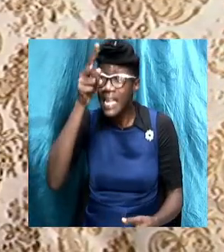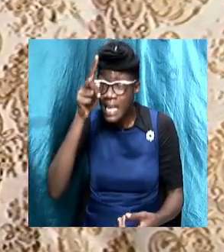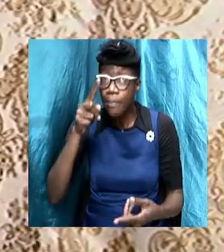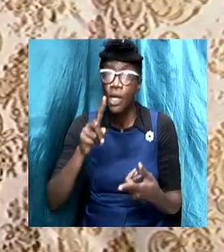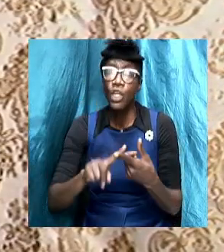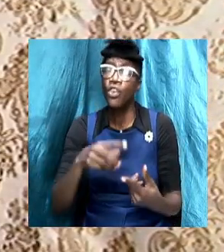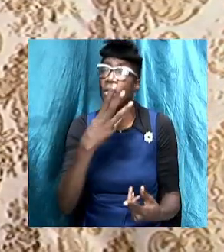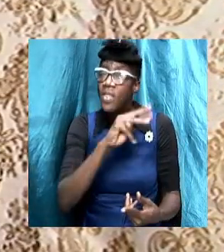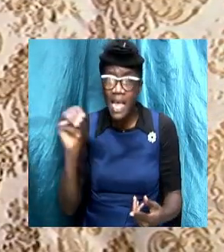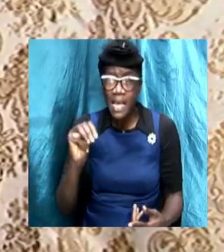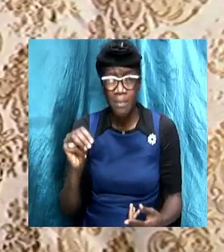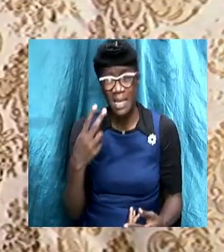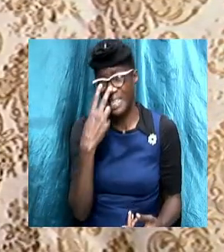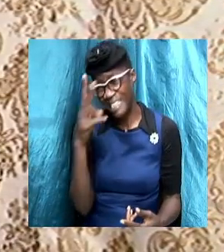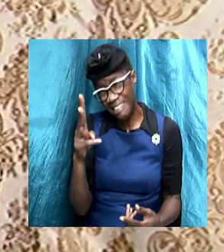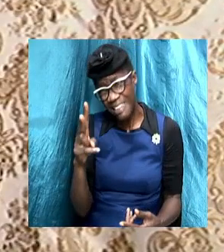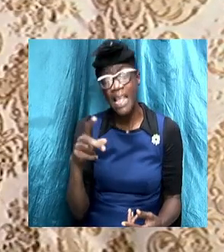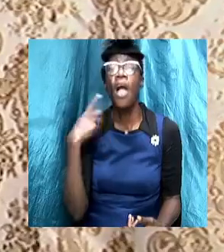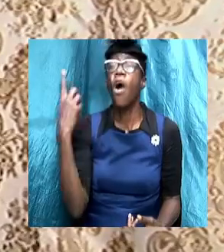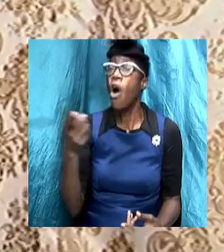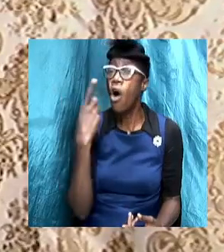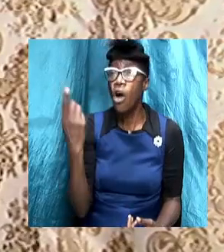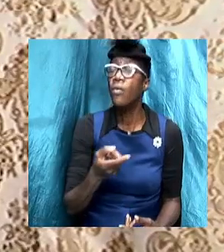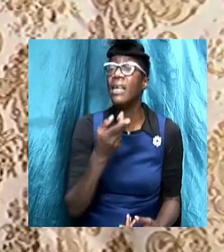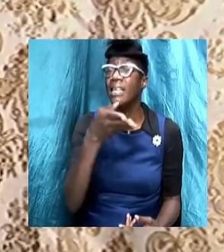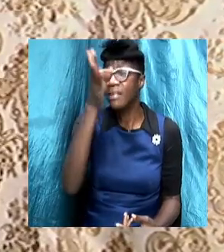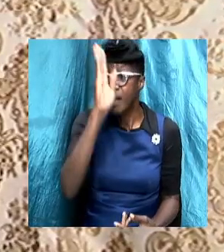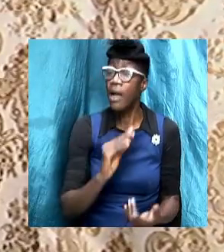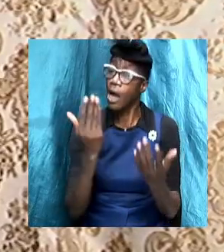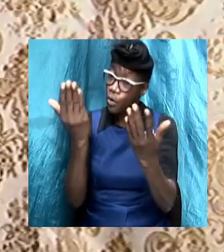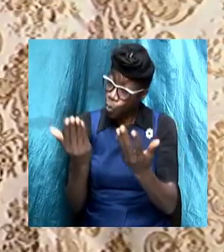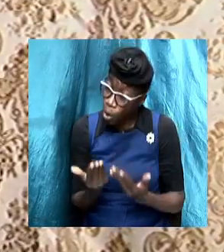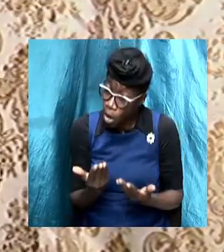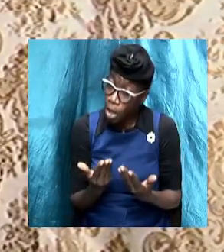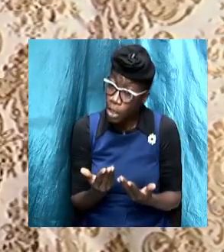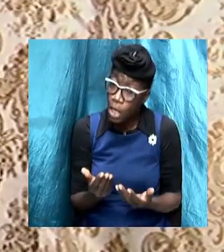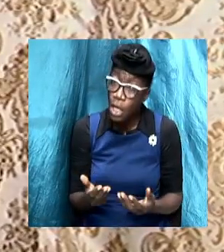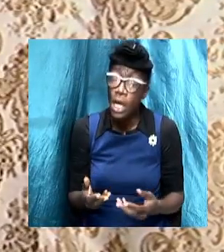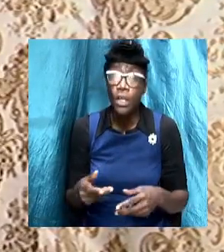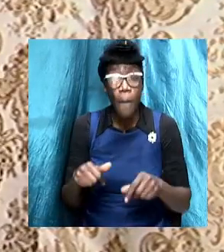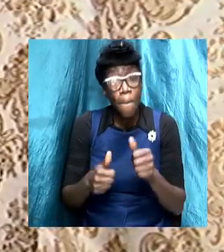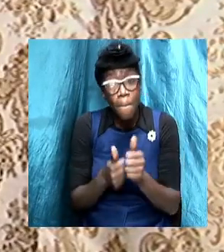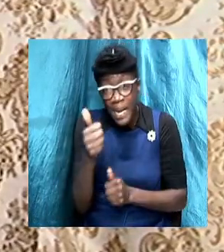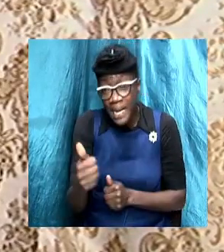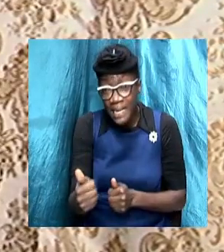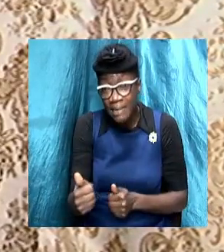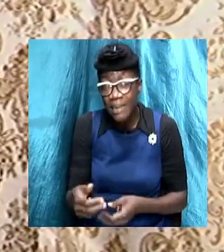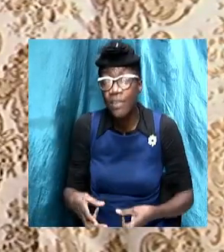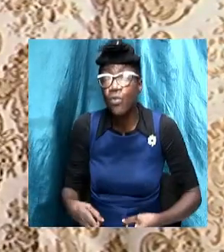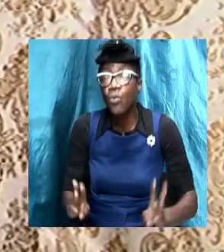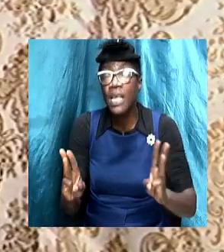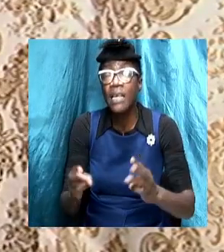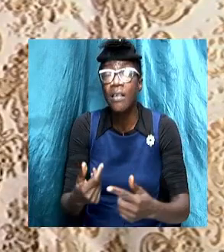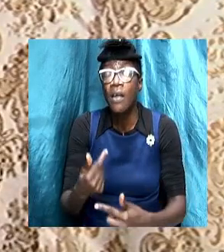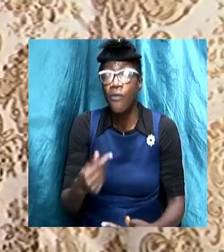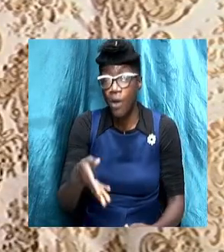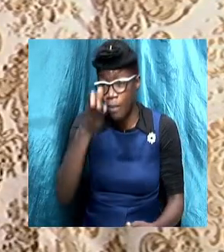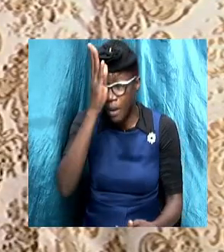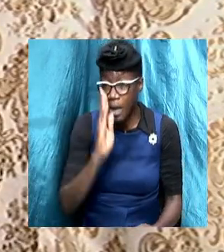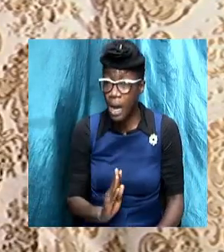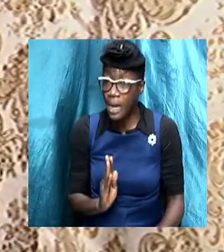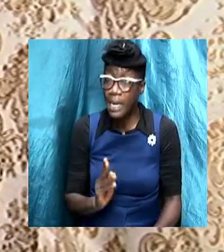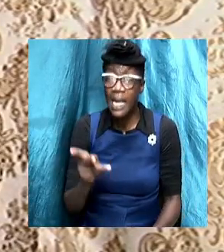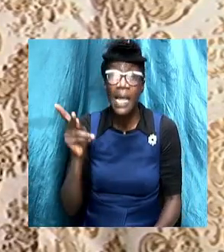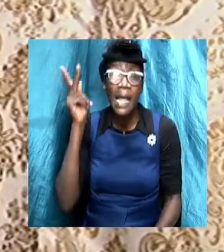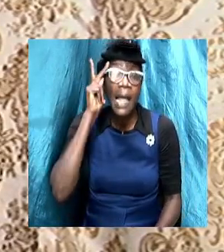we see that this is always God's intention to pass on his ways, as I said earlier, from godly parents to children.